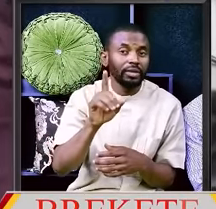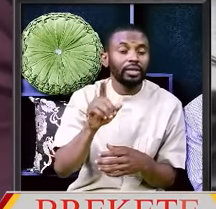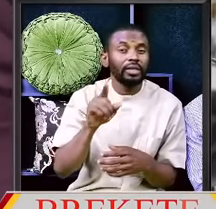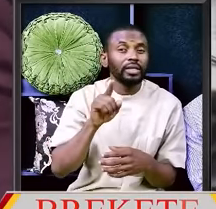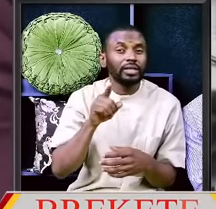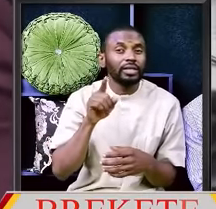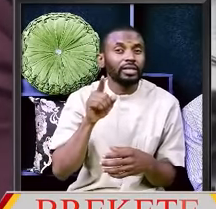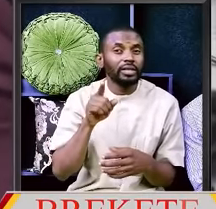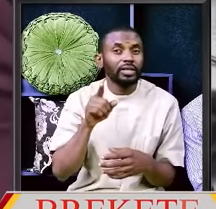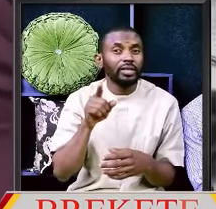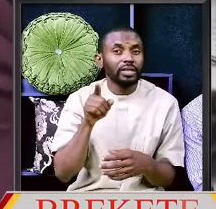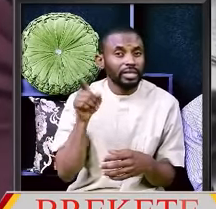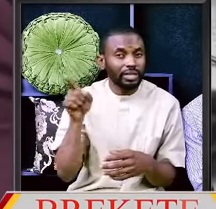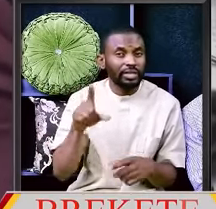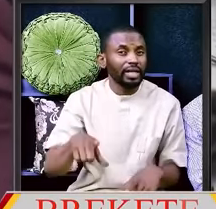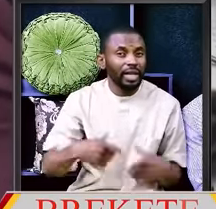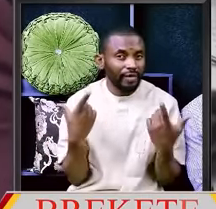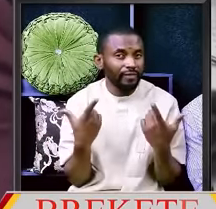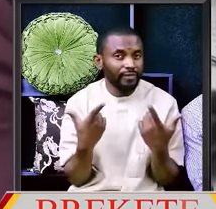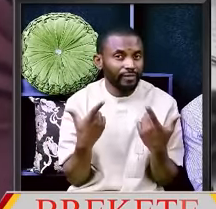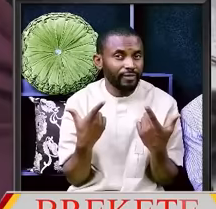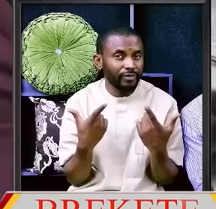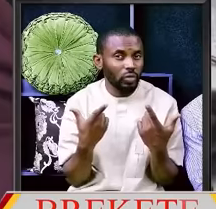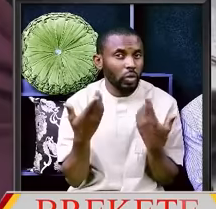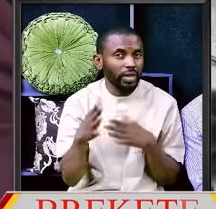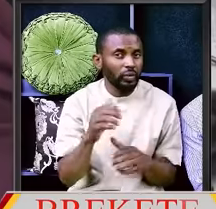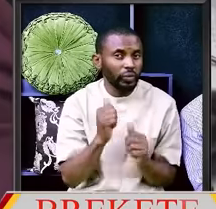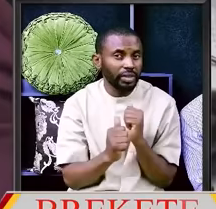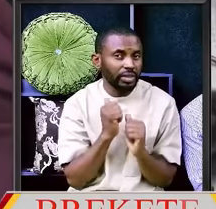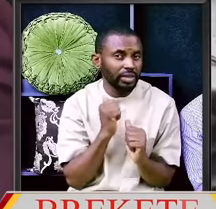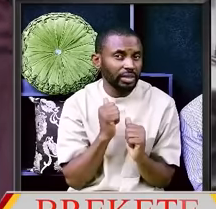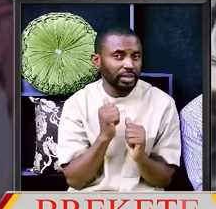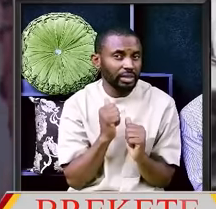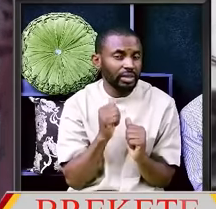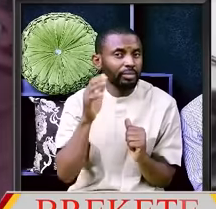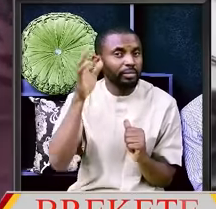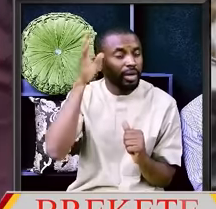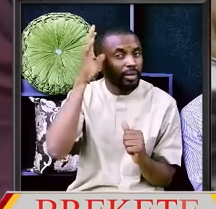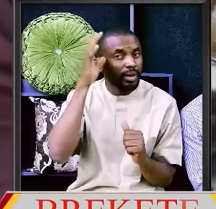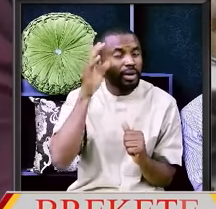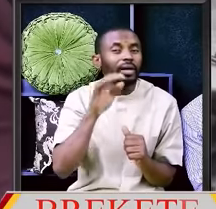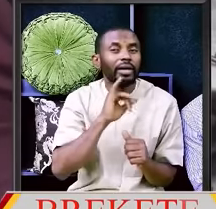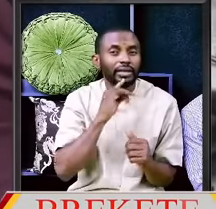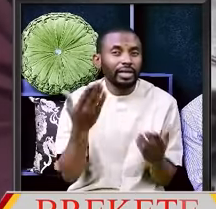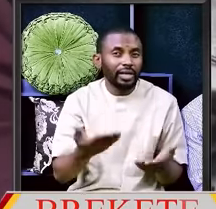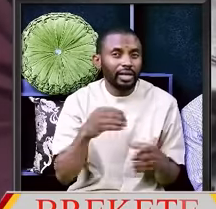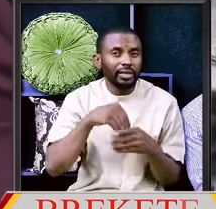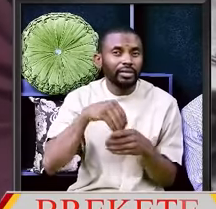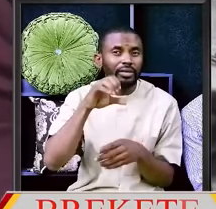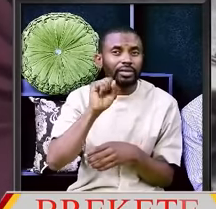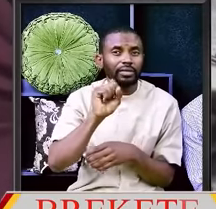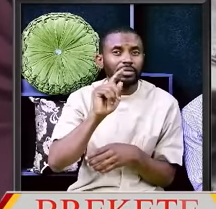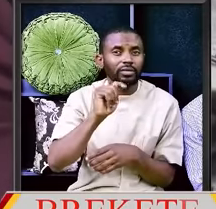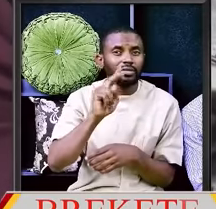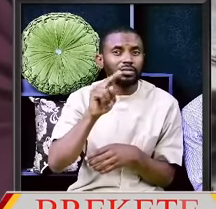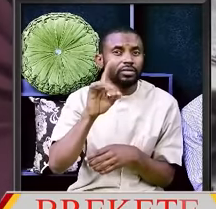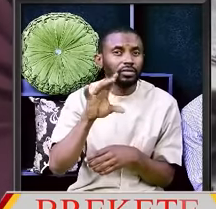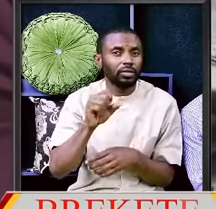Yes. Is he alive, I'll be in no day alive. He's alive. He there for studio here. I be no day for